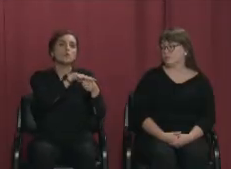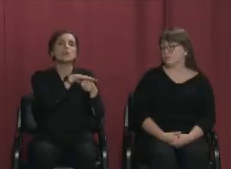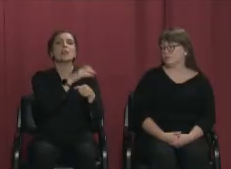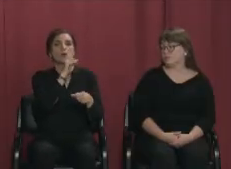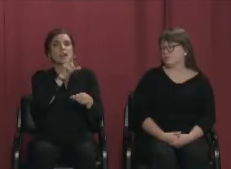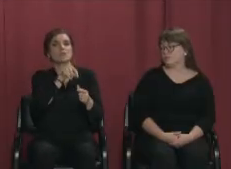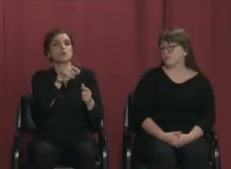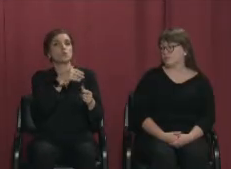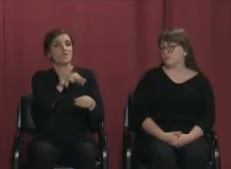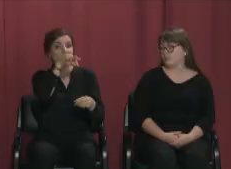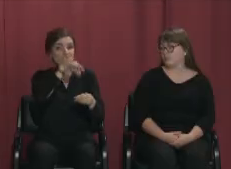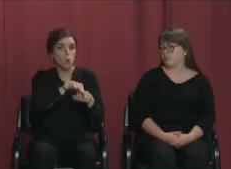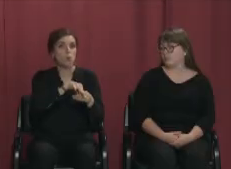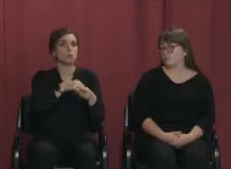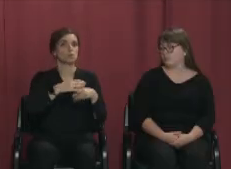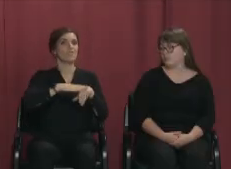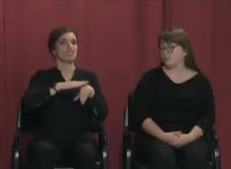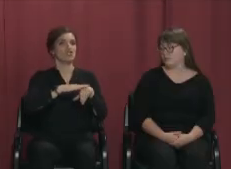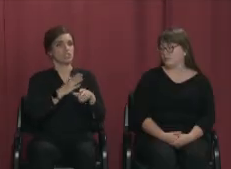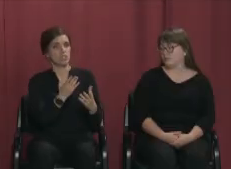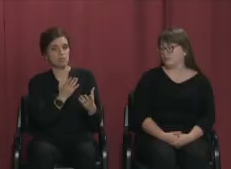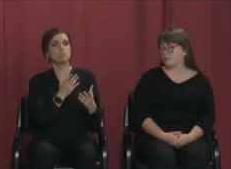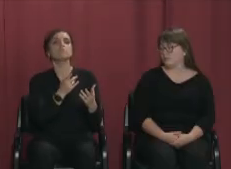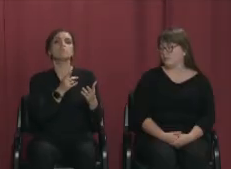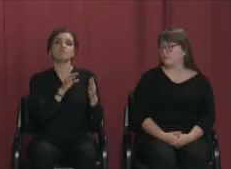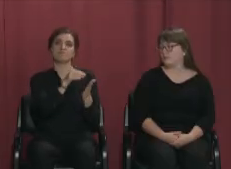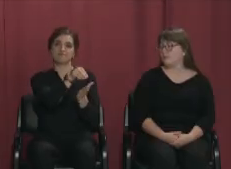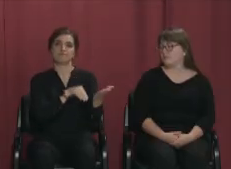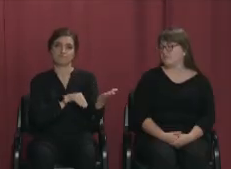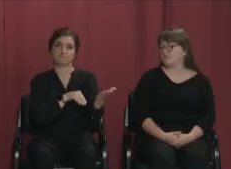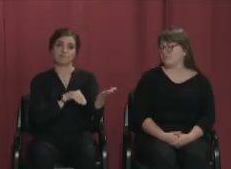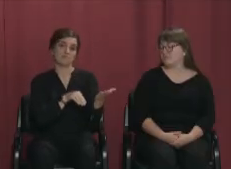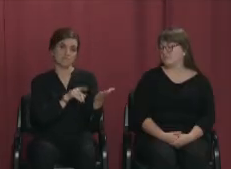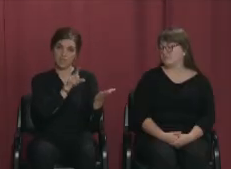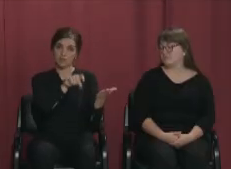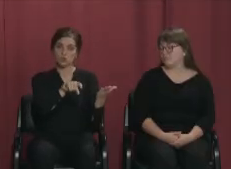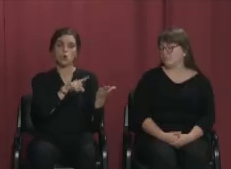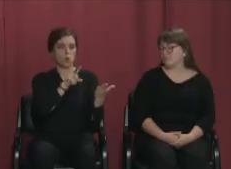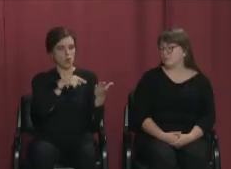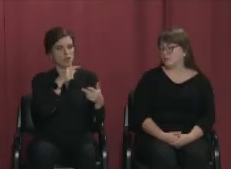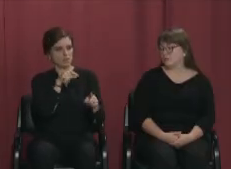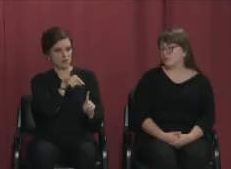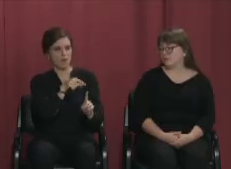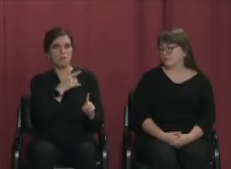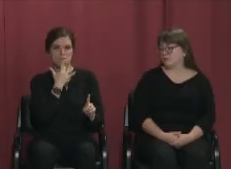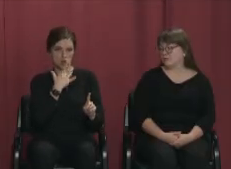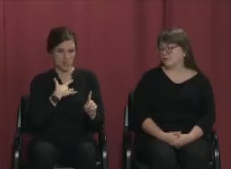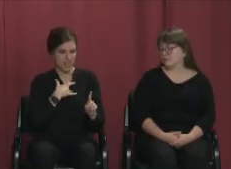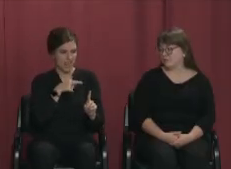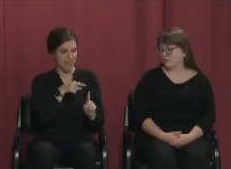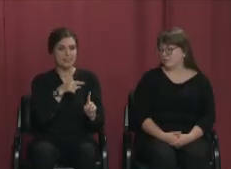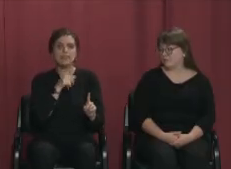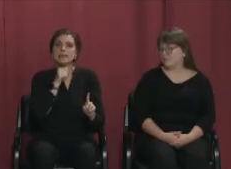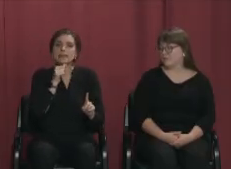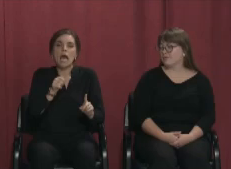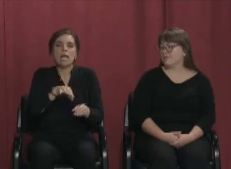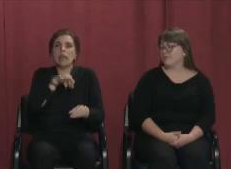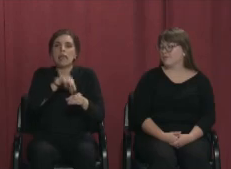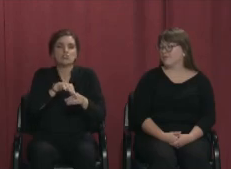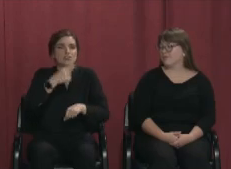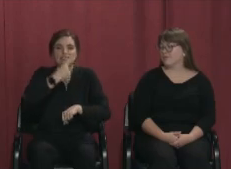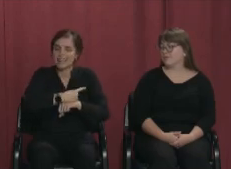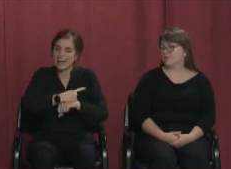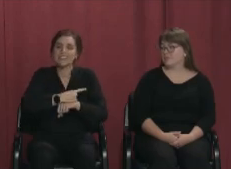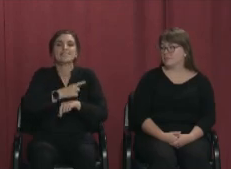out everything in that form. Now, when it does say birth date, that's not the date of the election. It's your actual birth date. You say that like